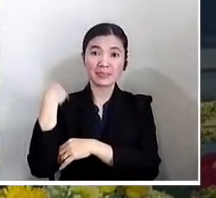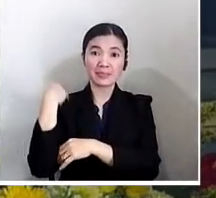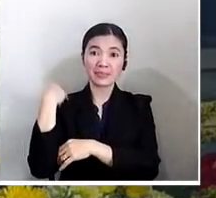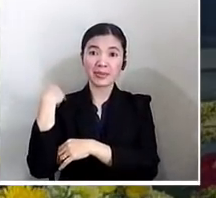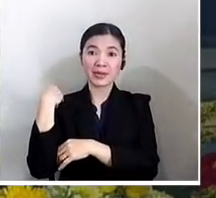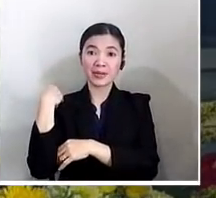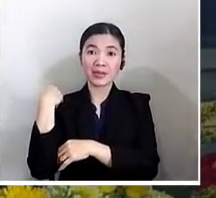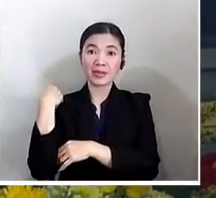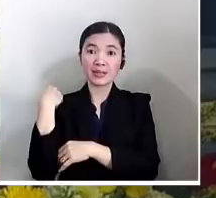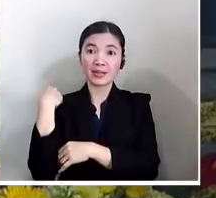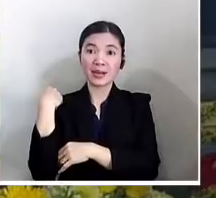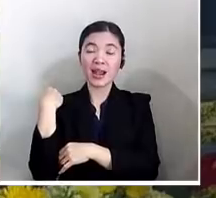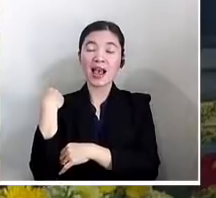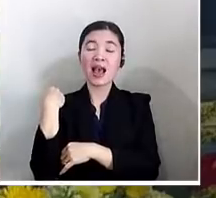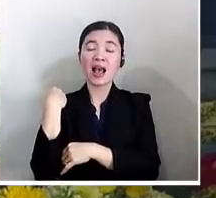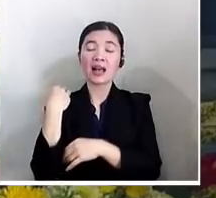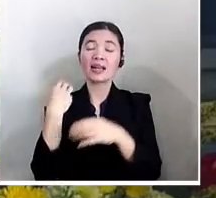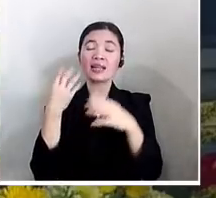was